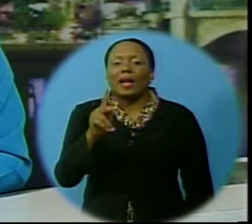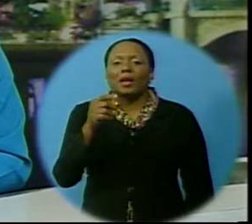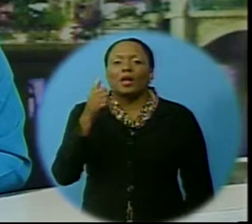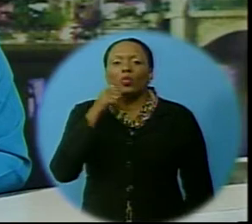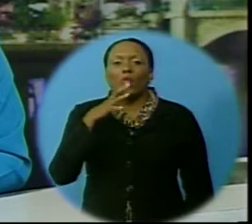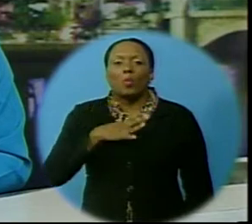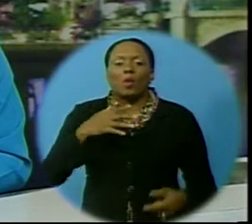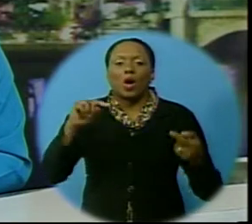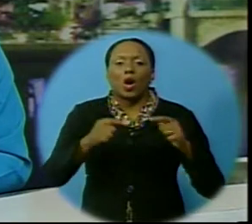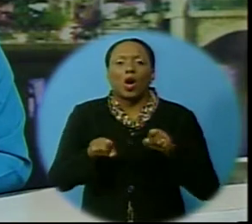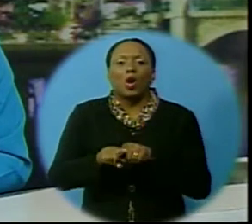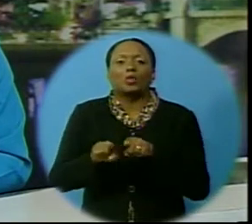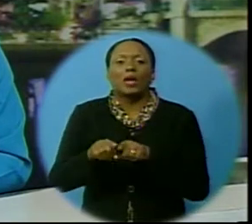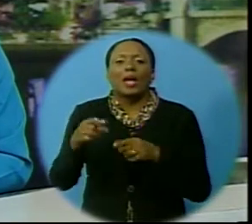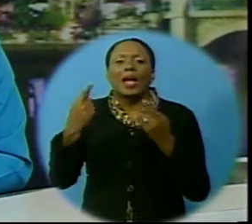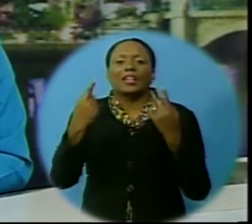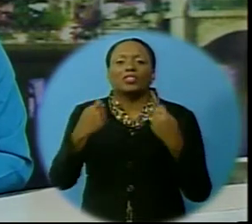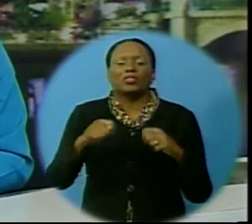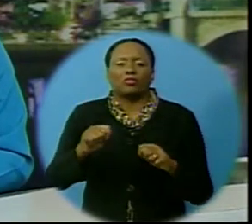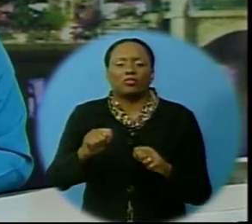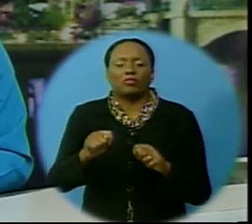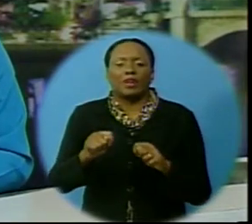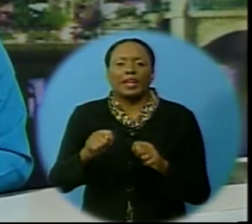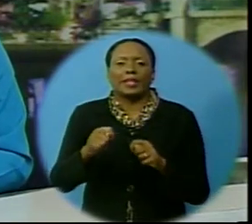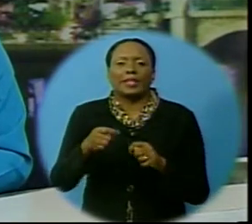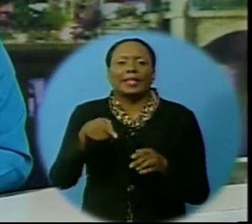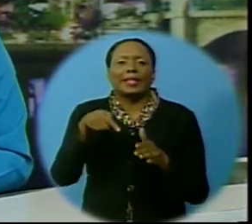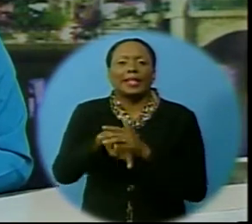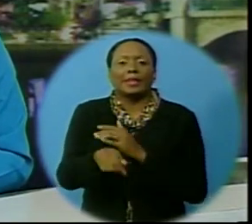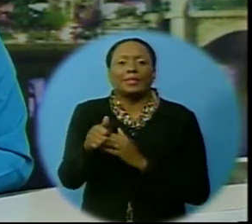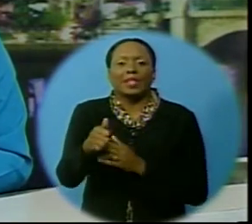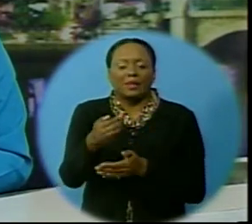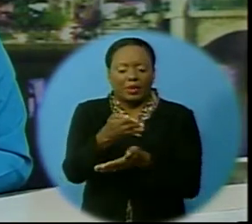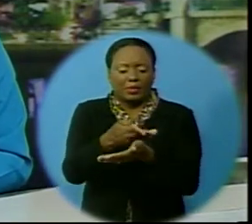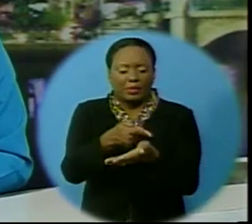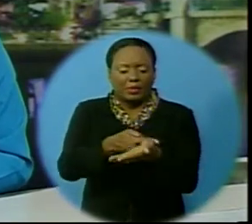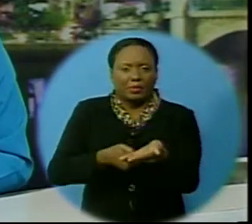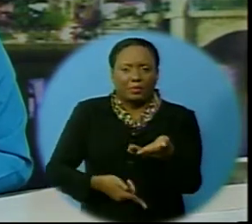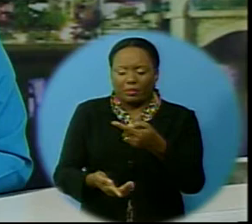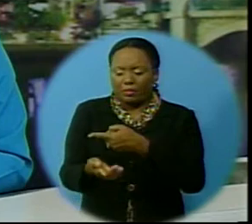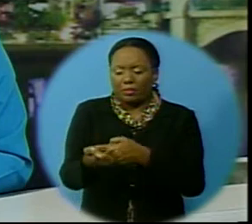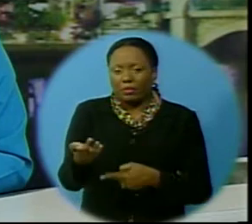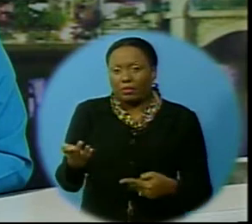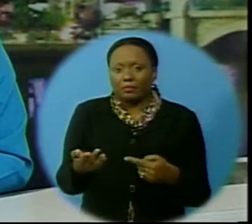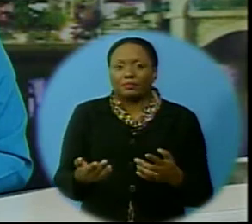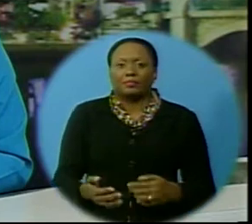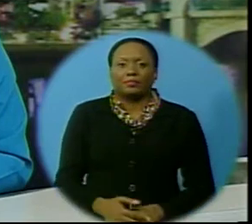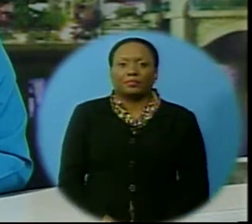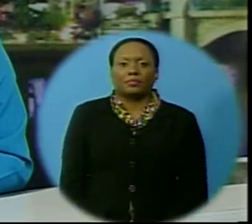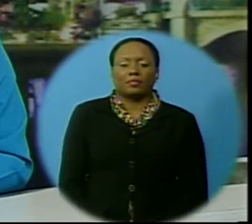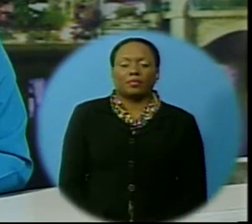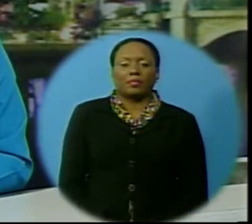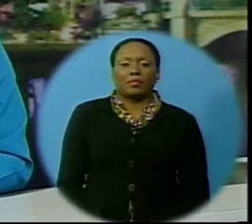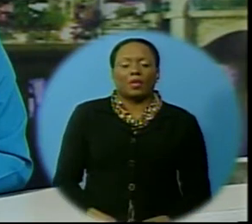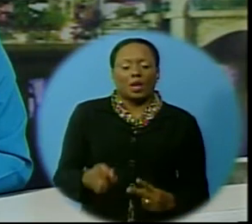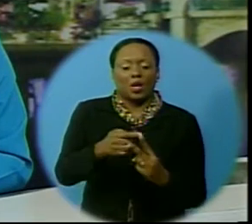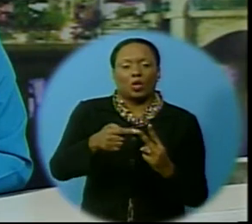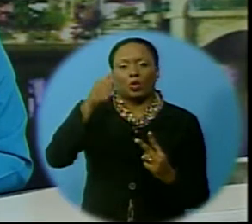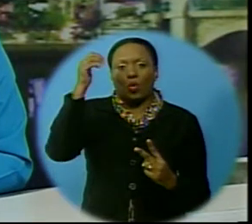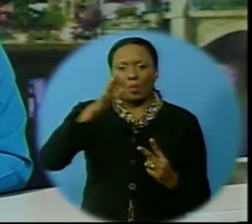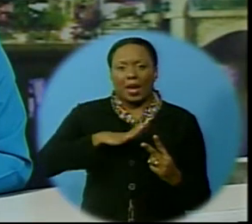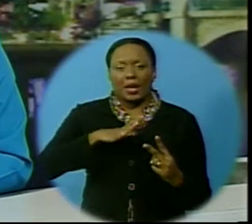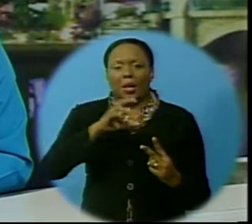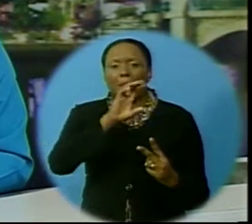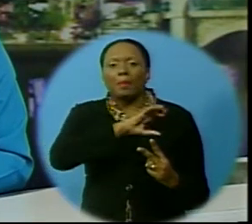under police guard. Two men wanted by police, listed as armed and dangerous, are now in